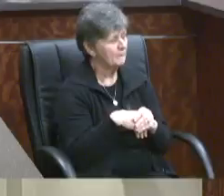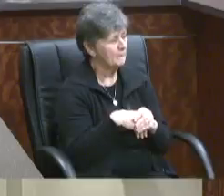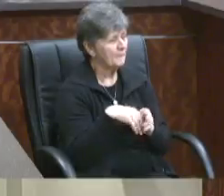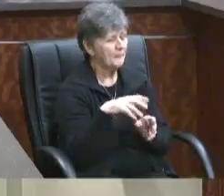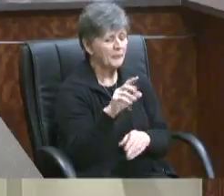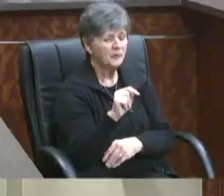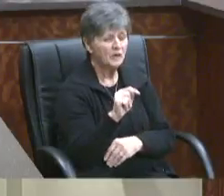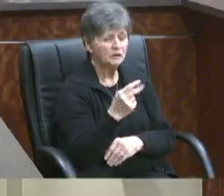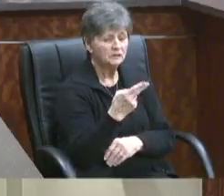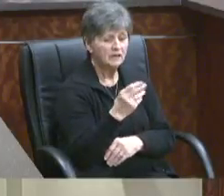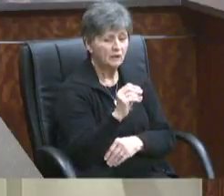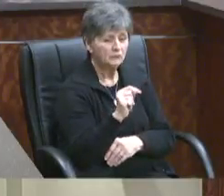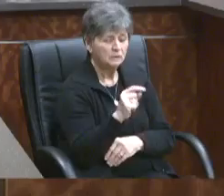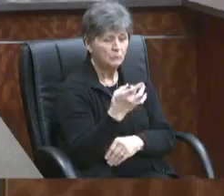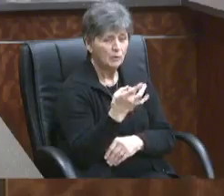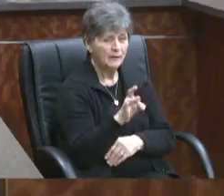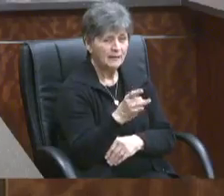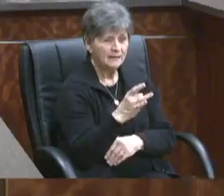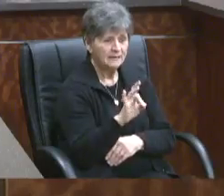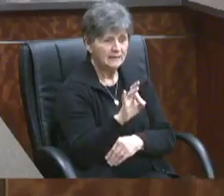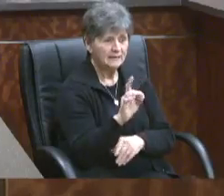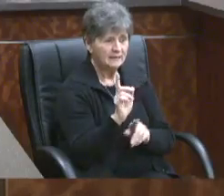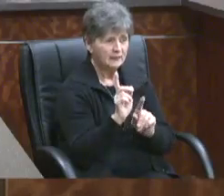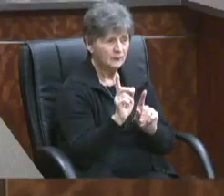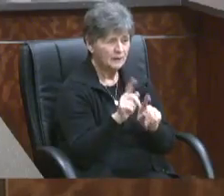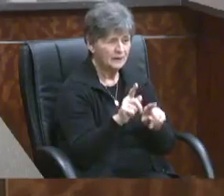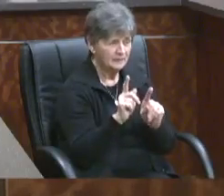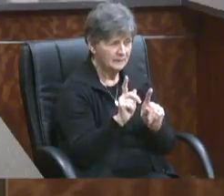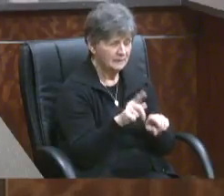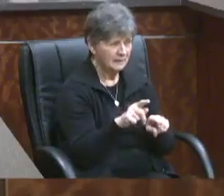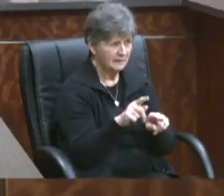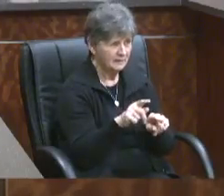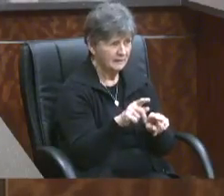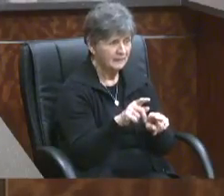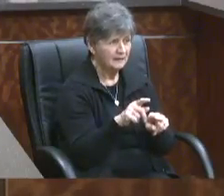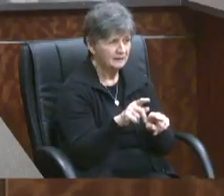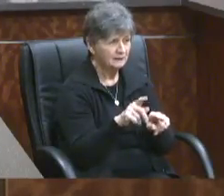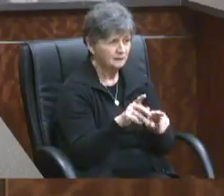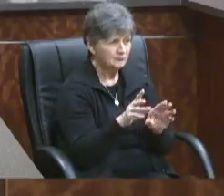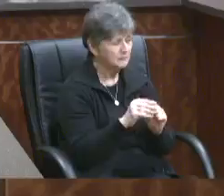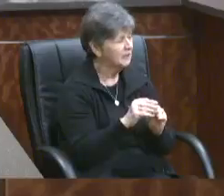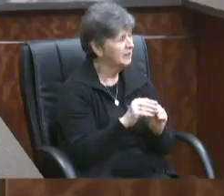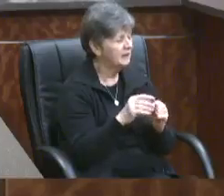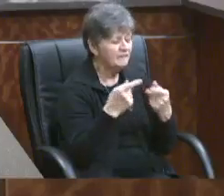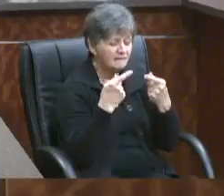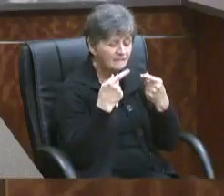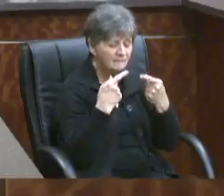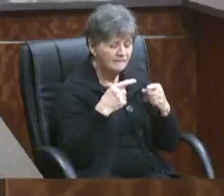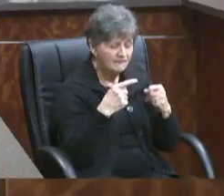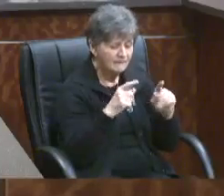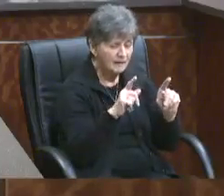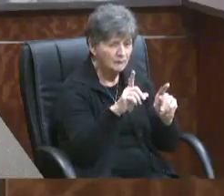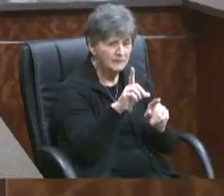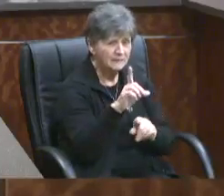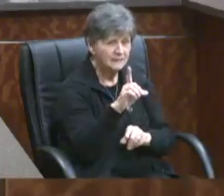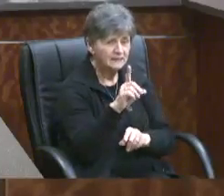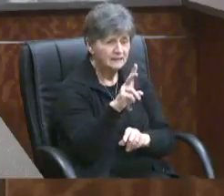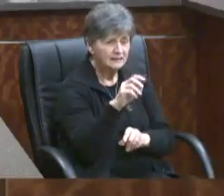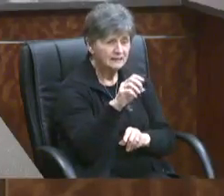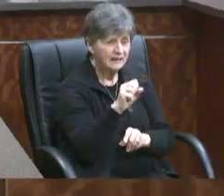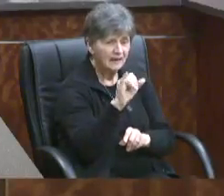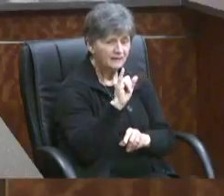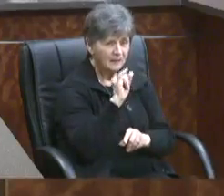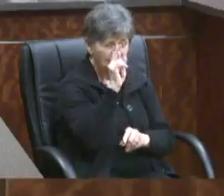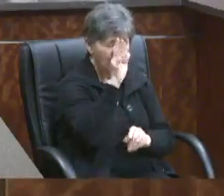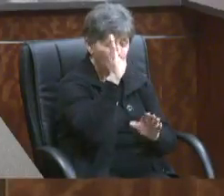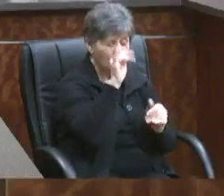Thursday, October 18th, we attended Tip a Cop at Famous Dave's. I hope they made lots of money. Our police